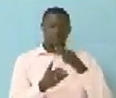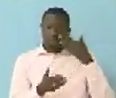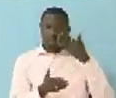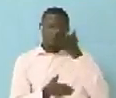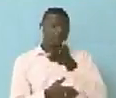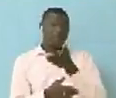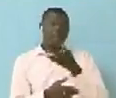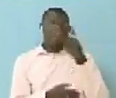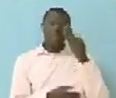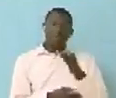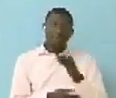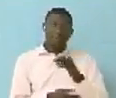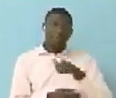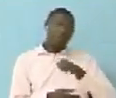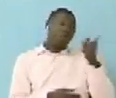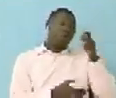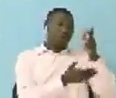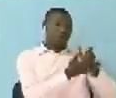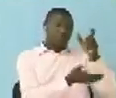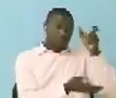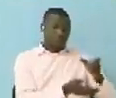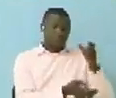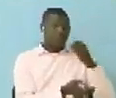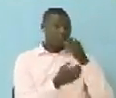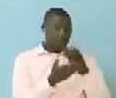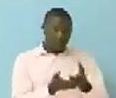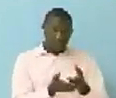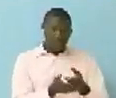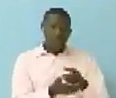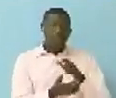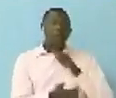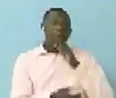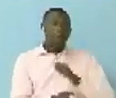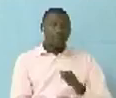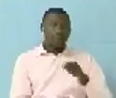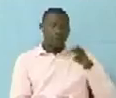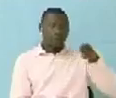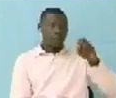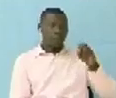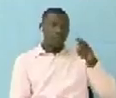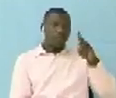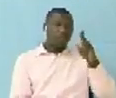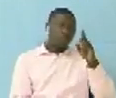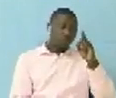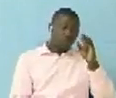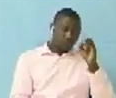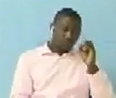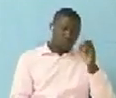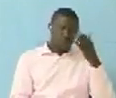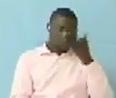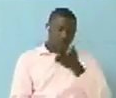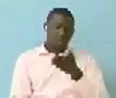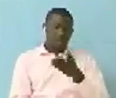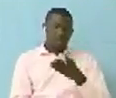you believe in them, take that from them. I am not disagreeing with them.